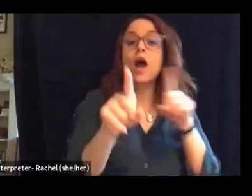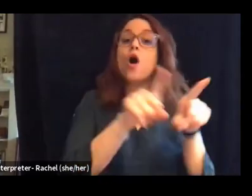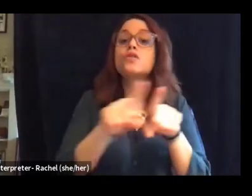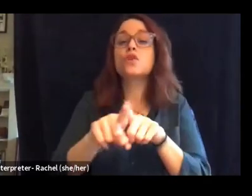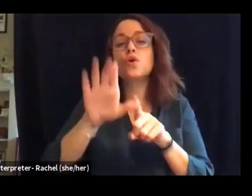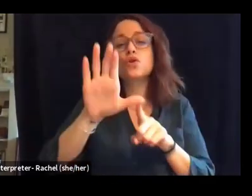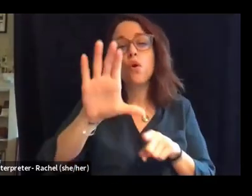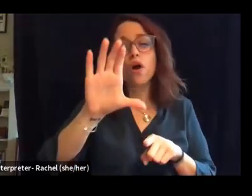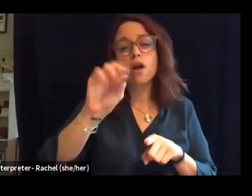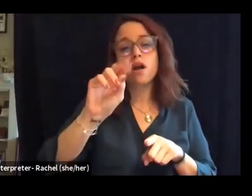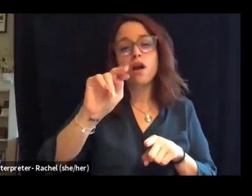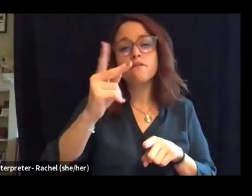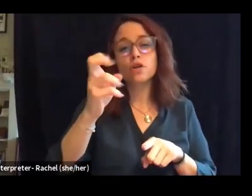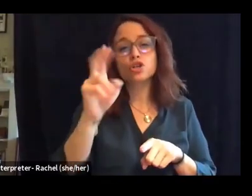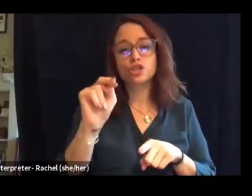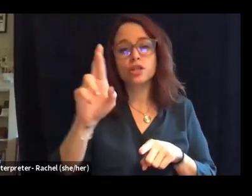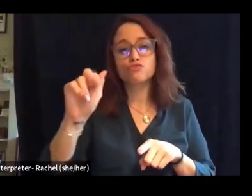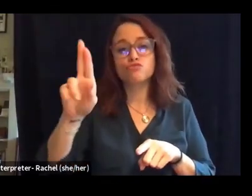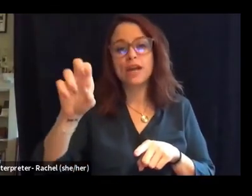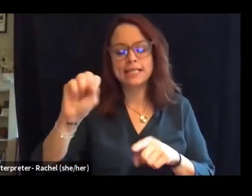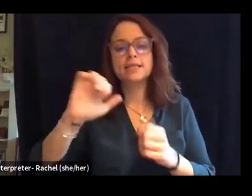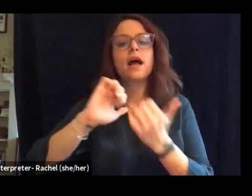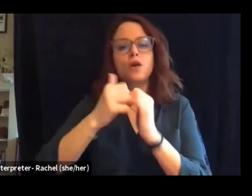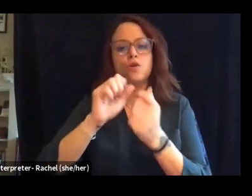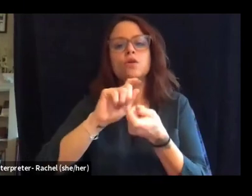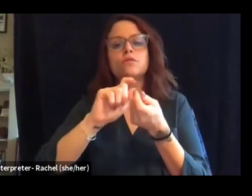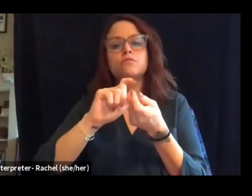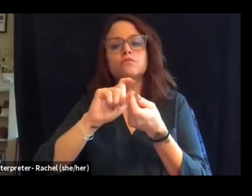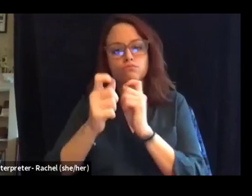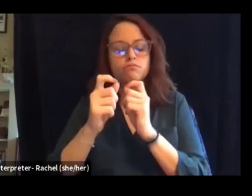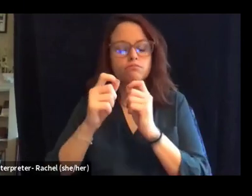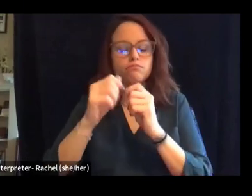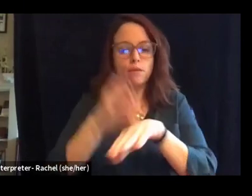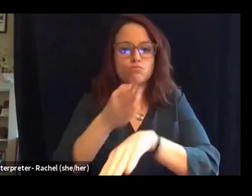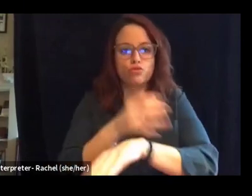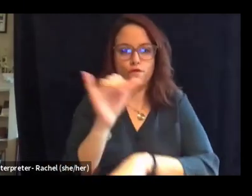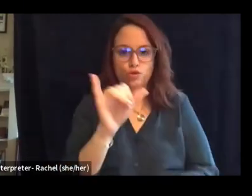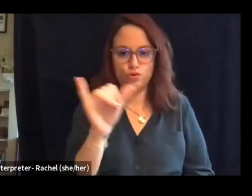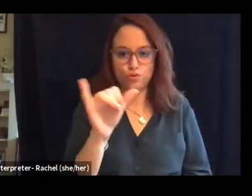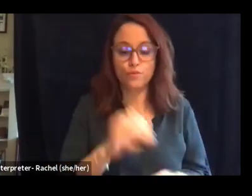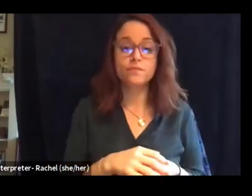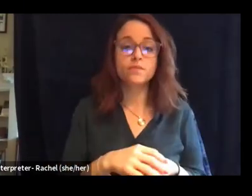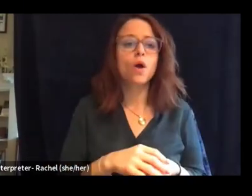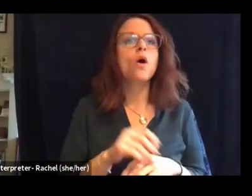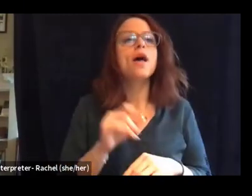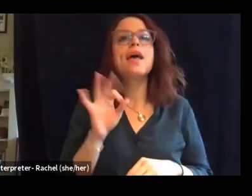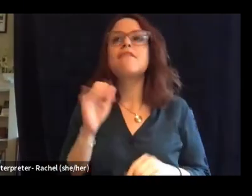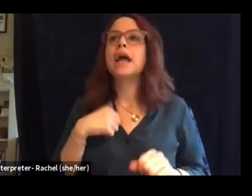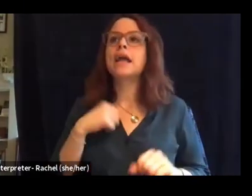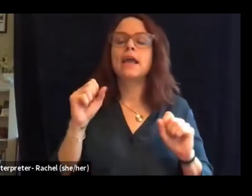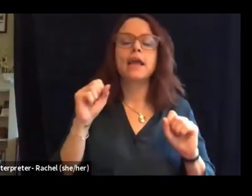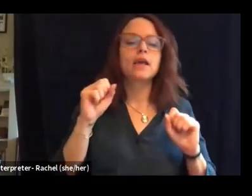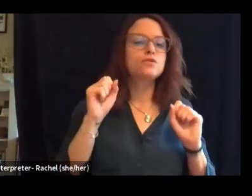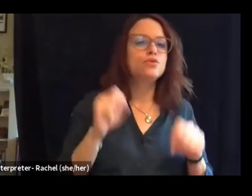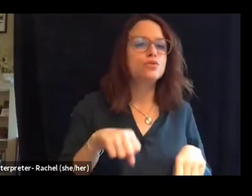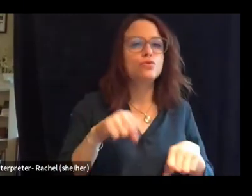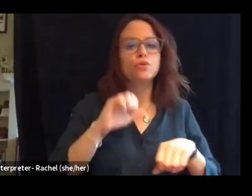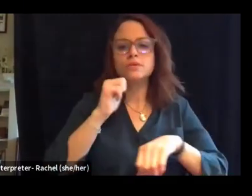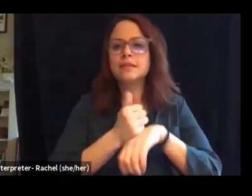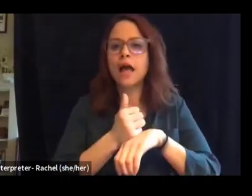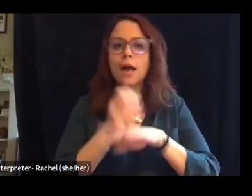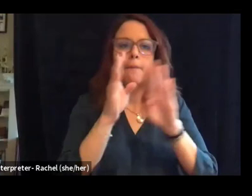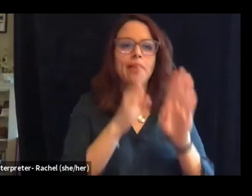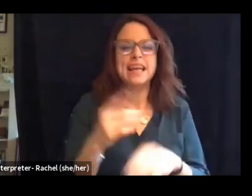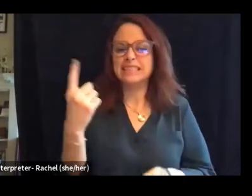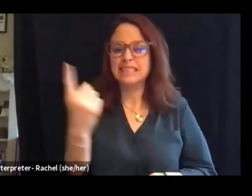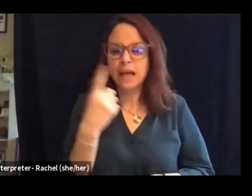that we were looking at, right? So if I can do something that gets me just one more person or 5 more people, how